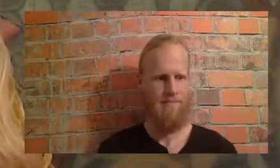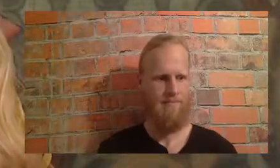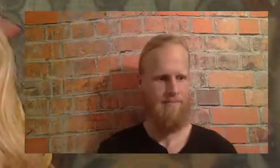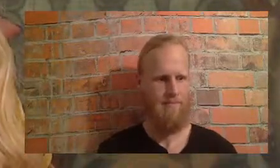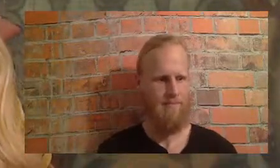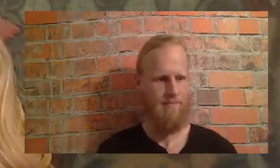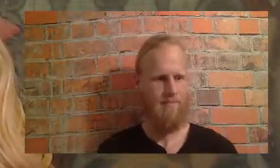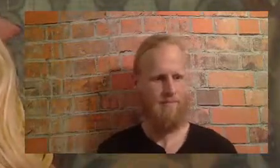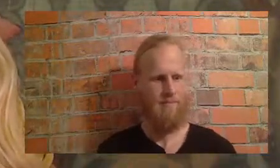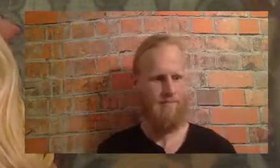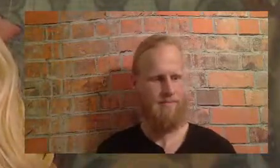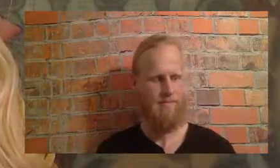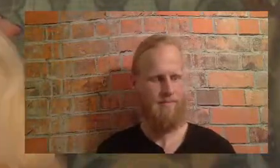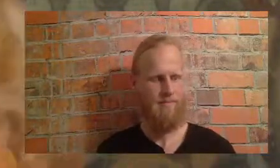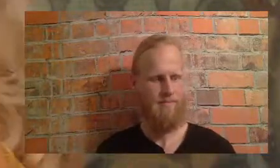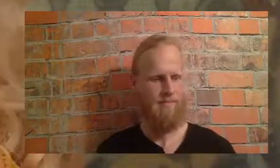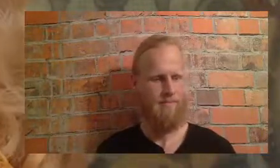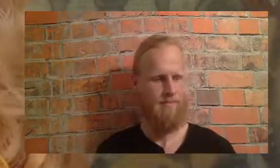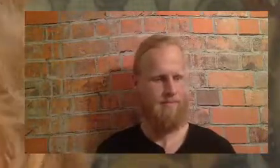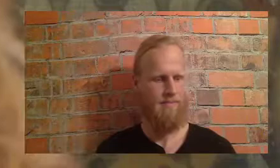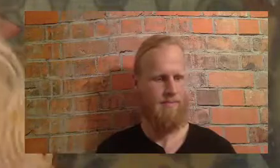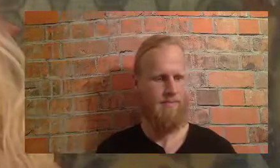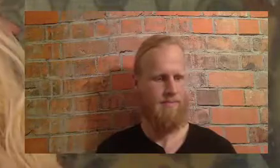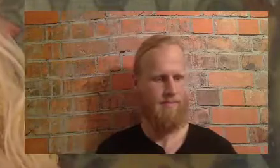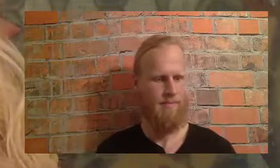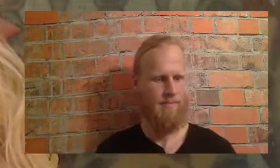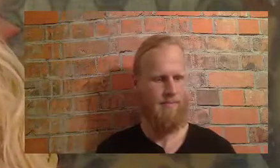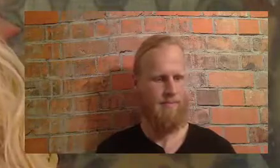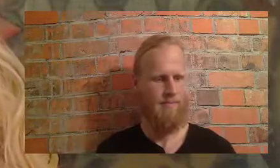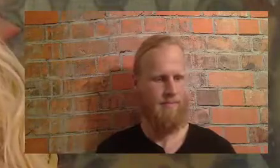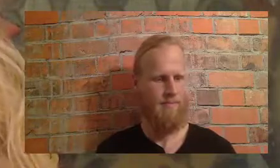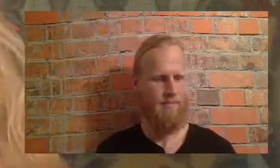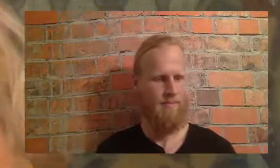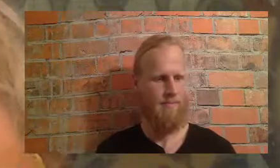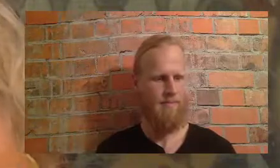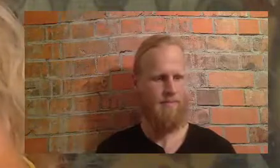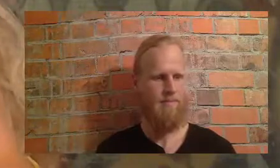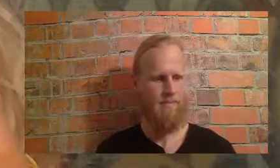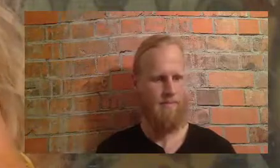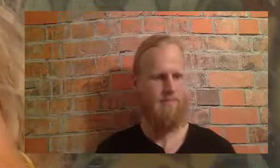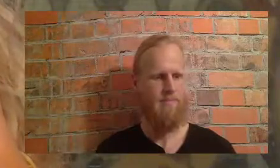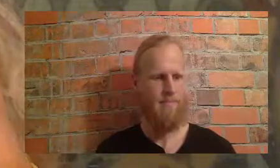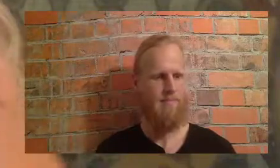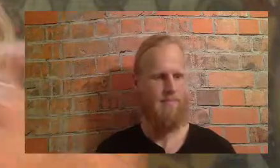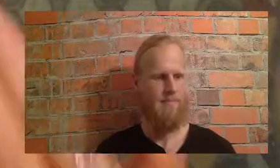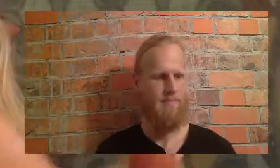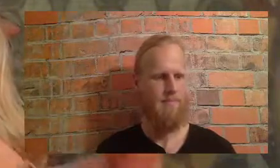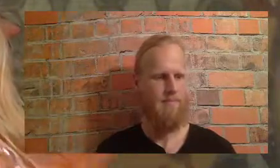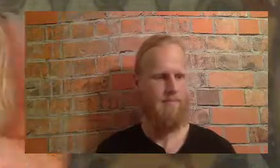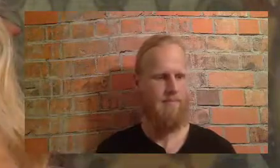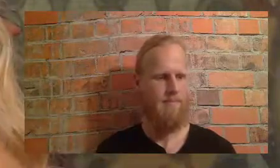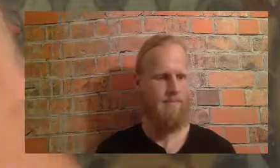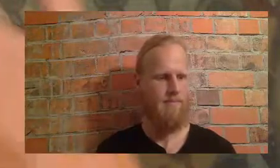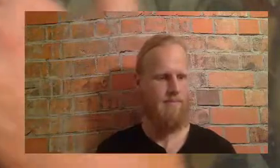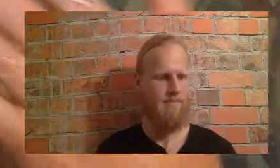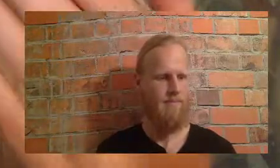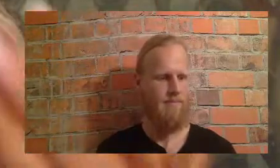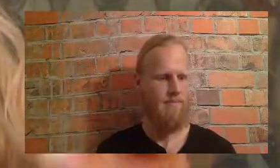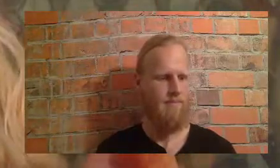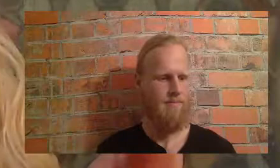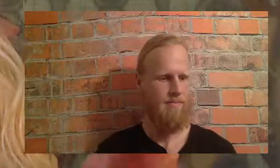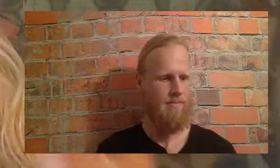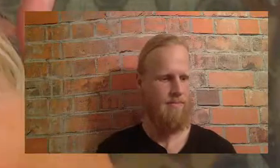the reason we do that is because this pain has never met love. And when you bring love and acceptance